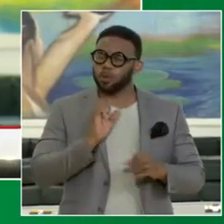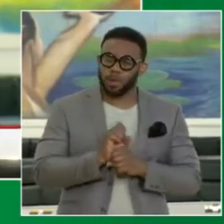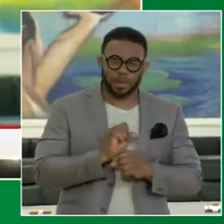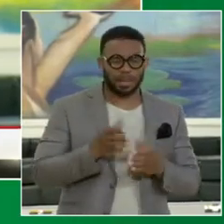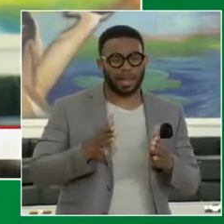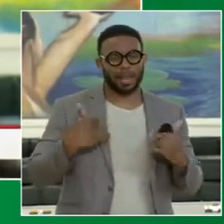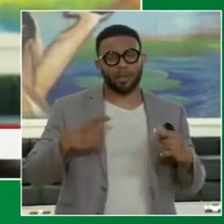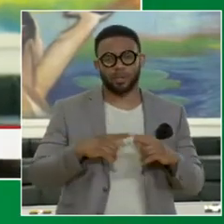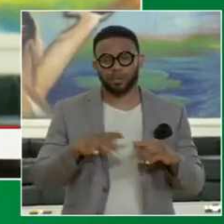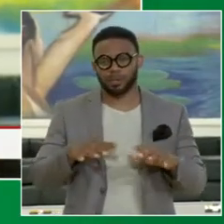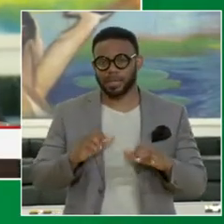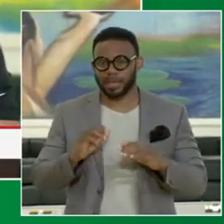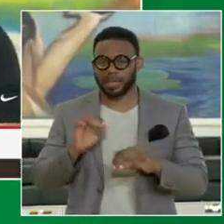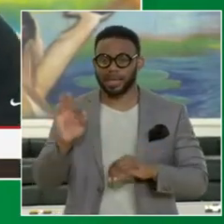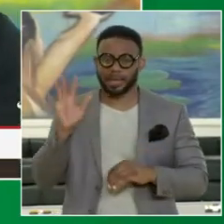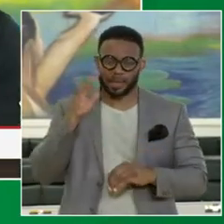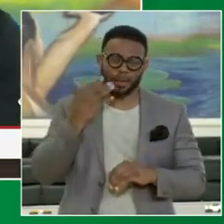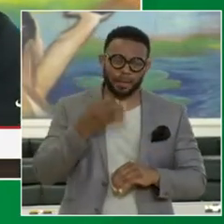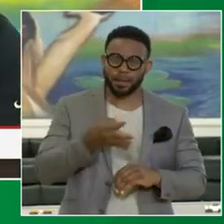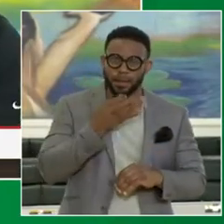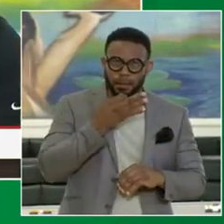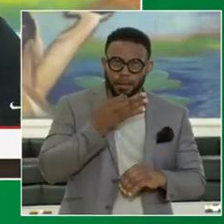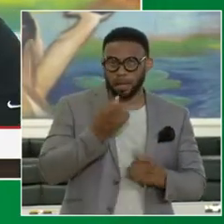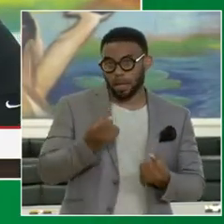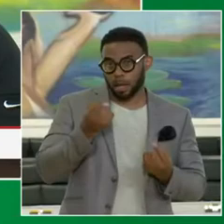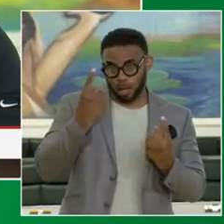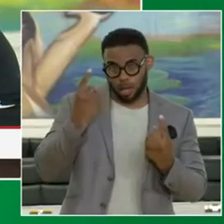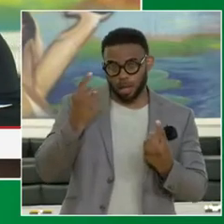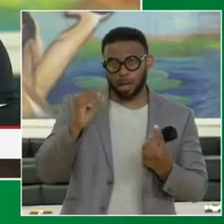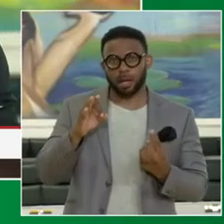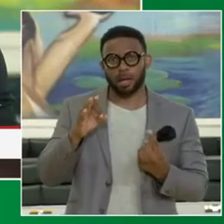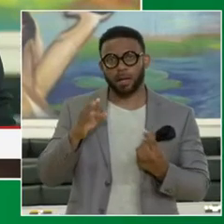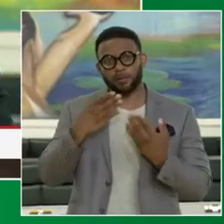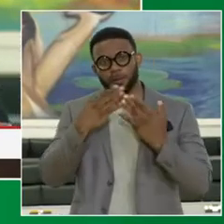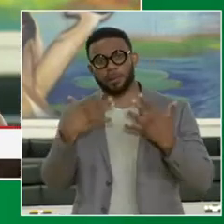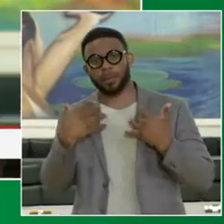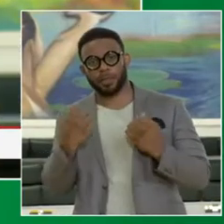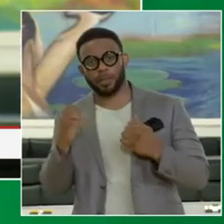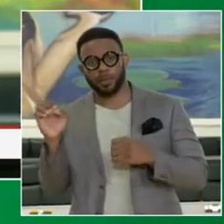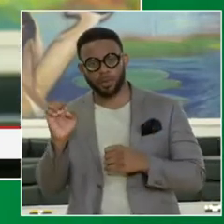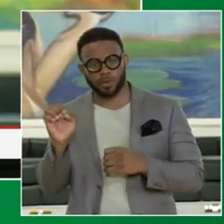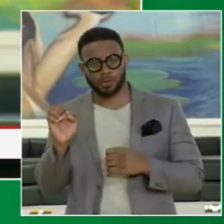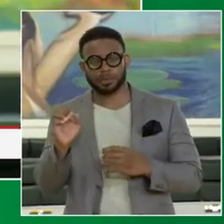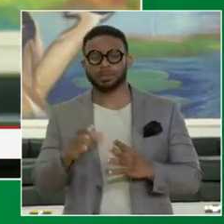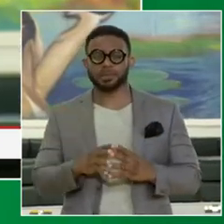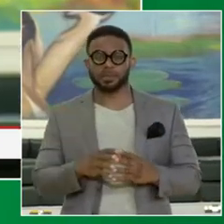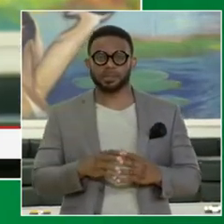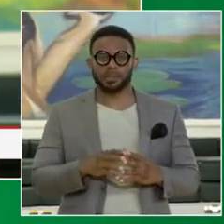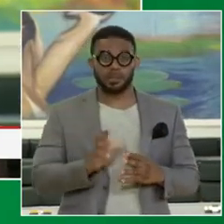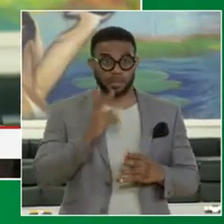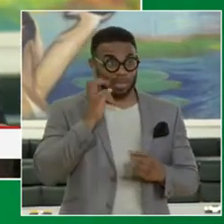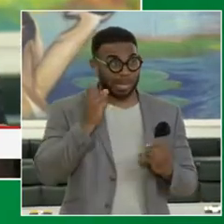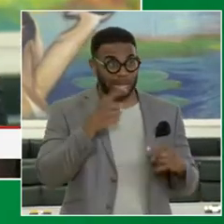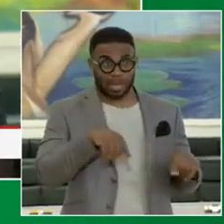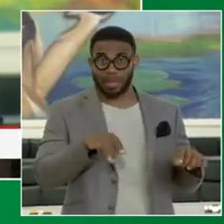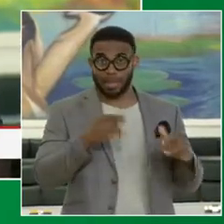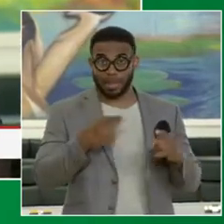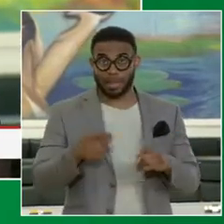is allowing us to take those expertise and that understanding of a public health emergency and apply it here. So you see a lot of